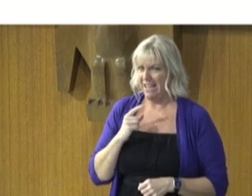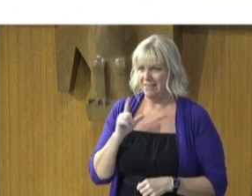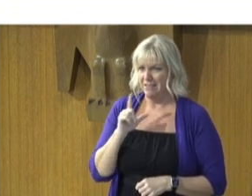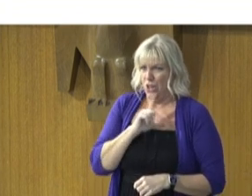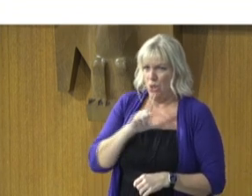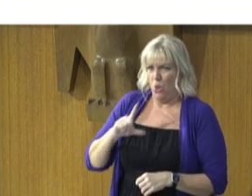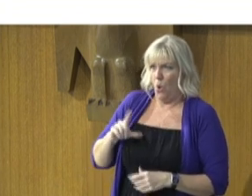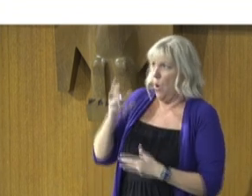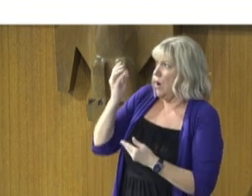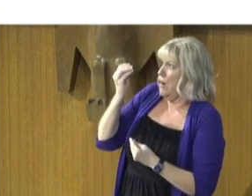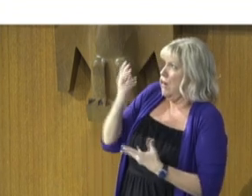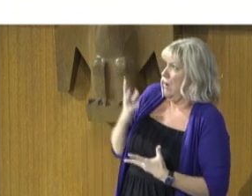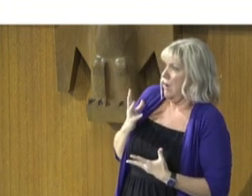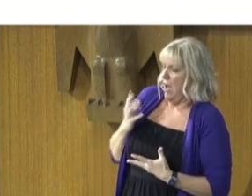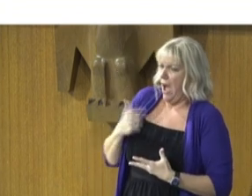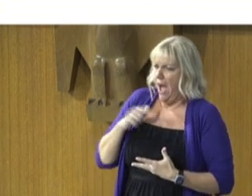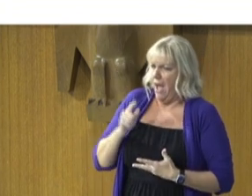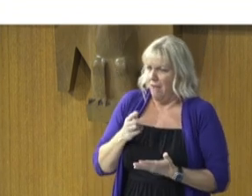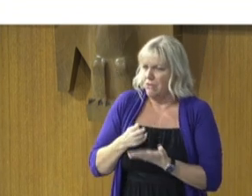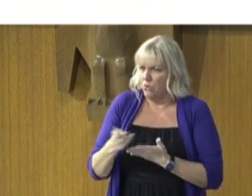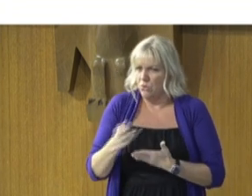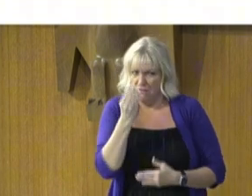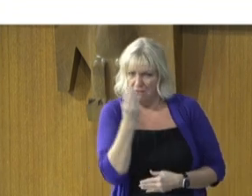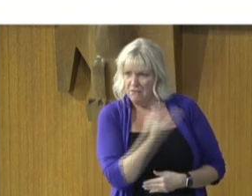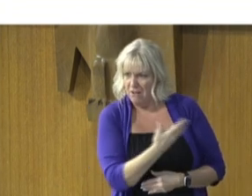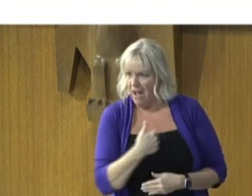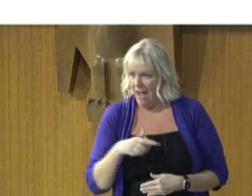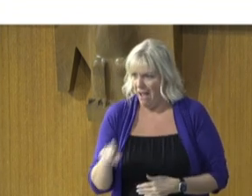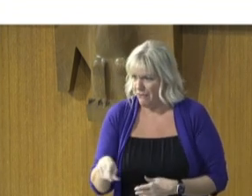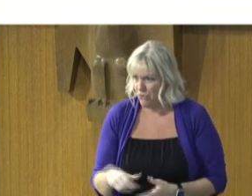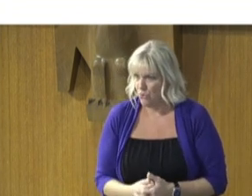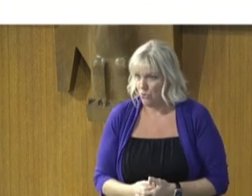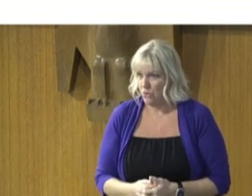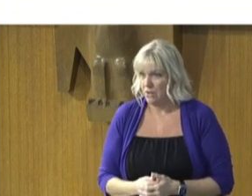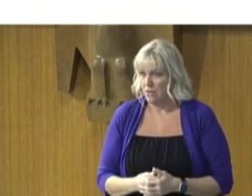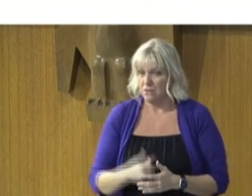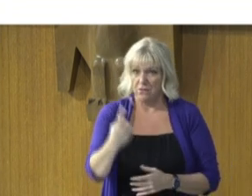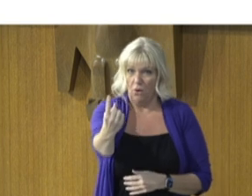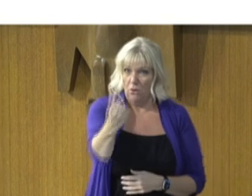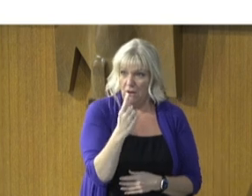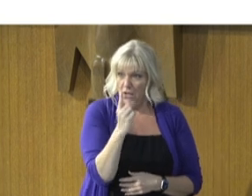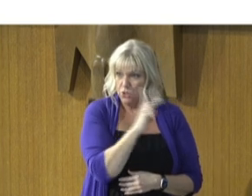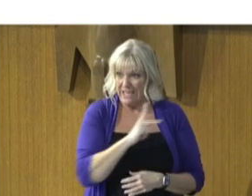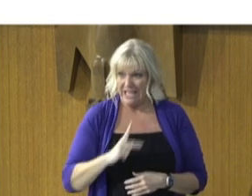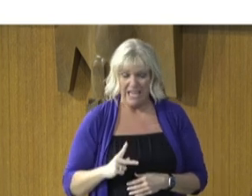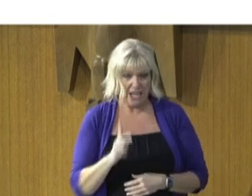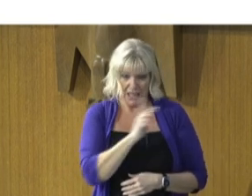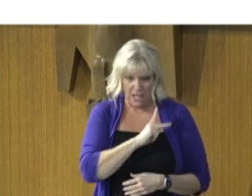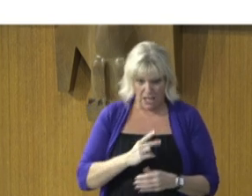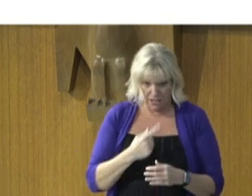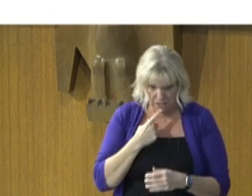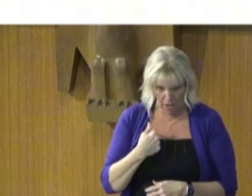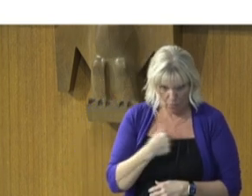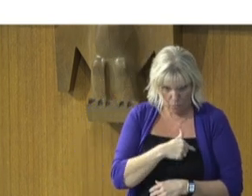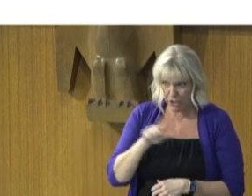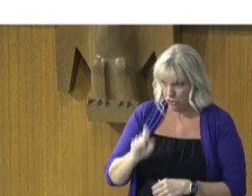Lord says to me, that I will speak." When he had come to the king said to him, "Micaiah, shall we go up to battle at Ramoth-Gilead, or